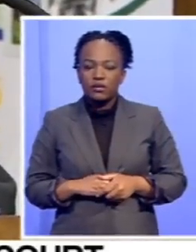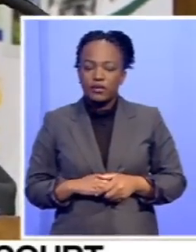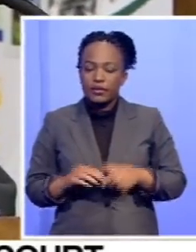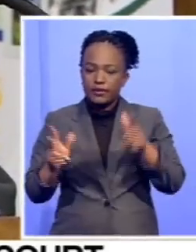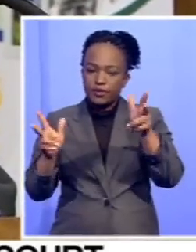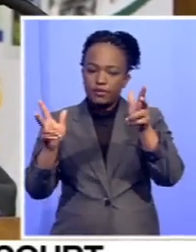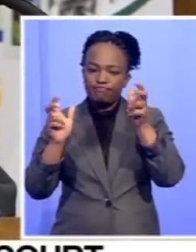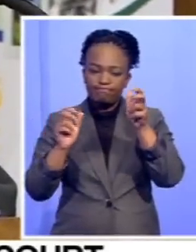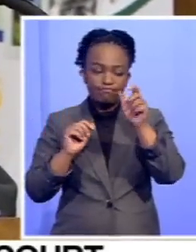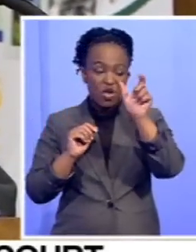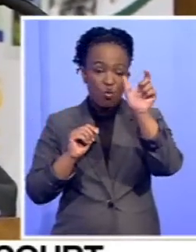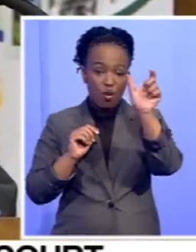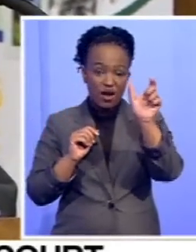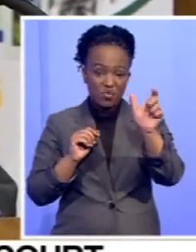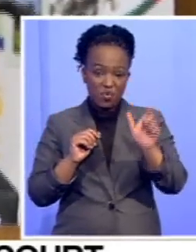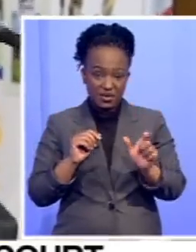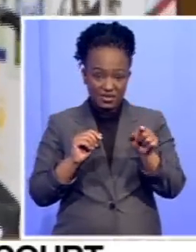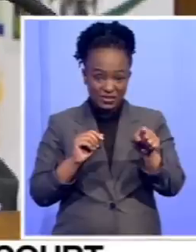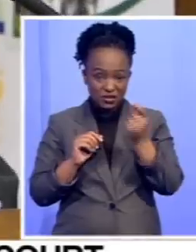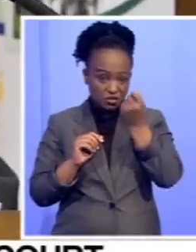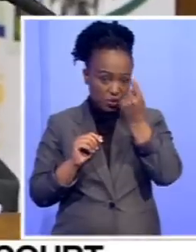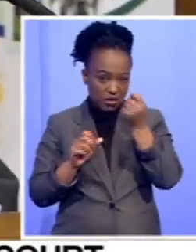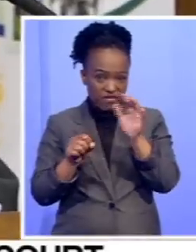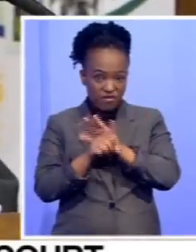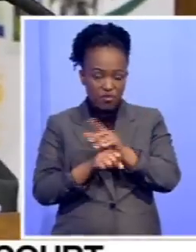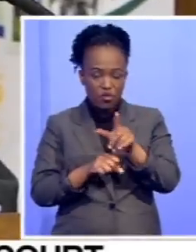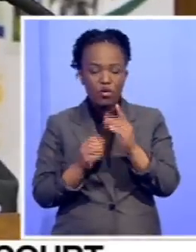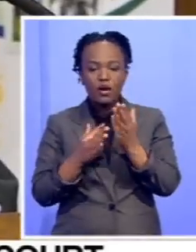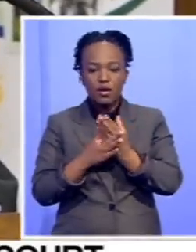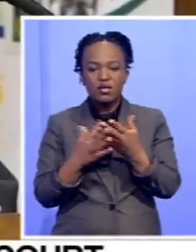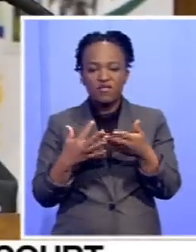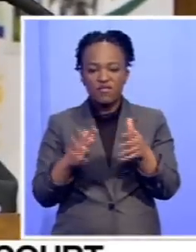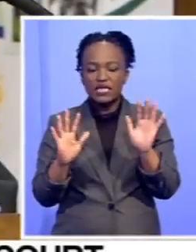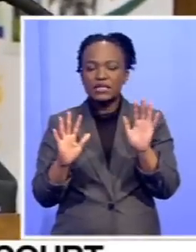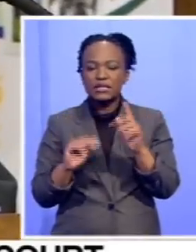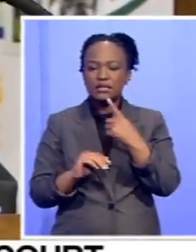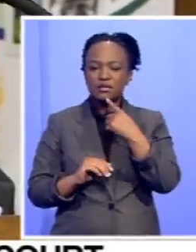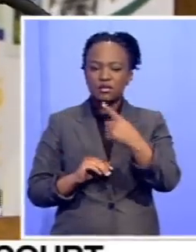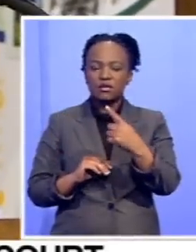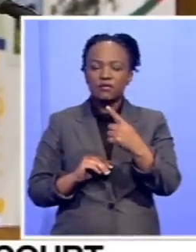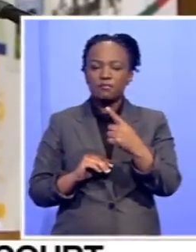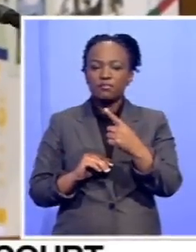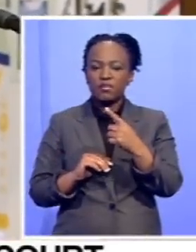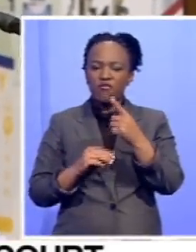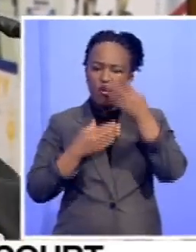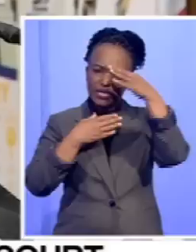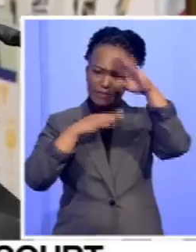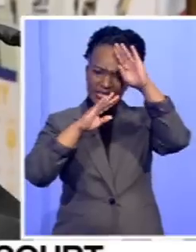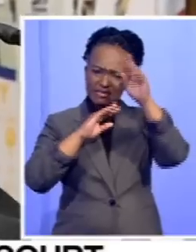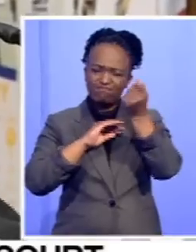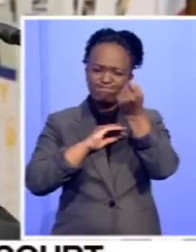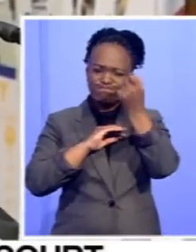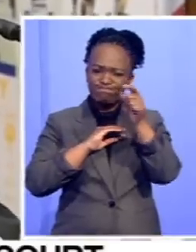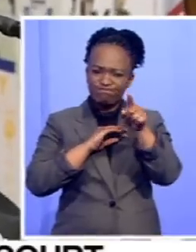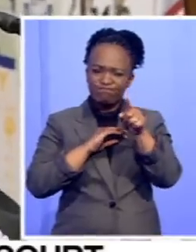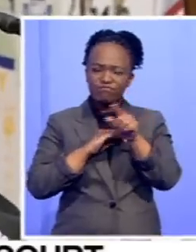of utmost importance to ascertain what the case authority highlighted as being interpretation thereof. In S